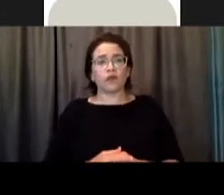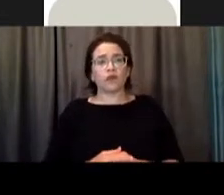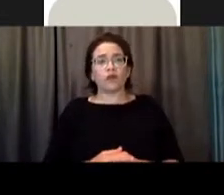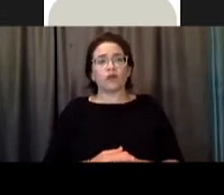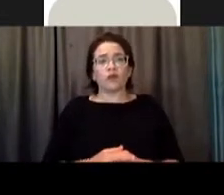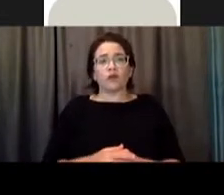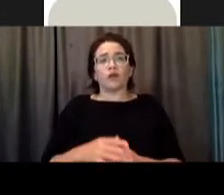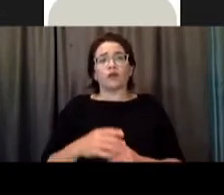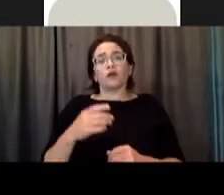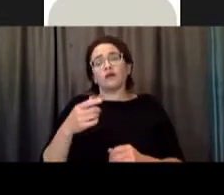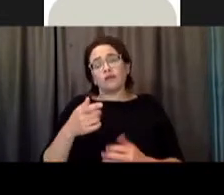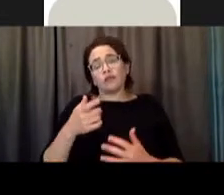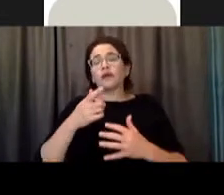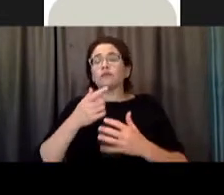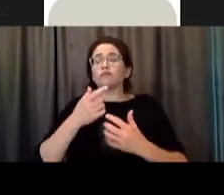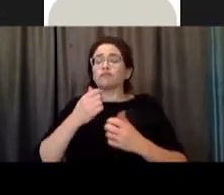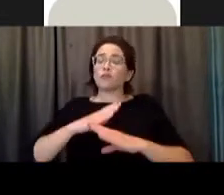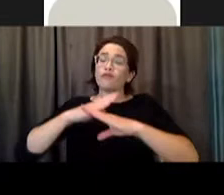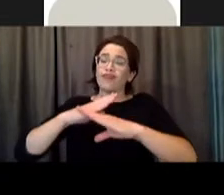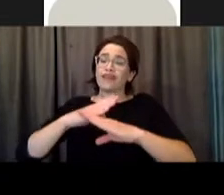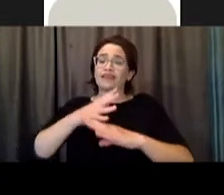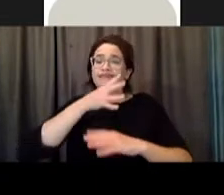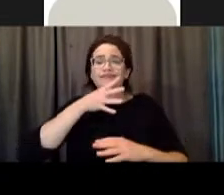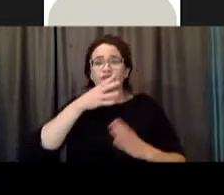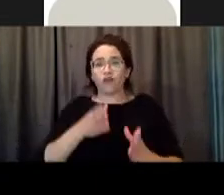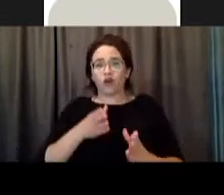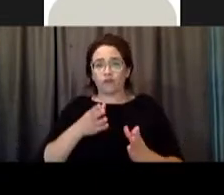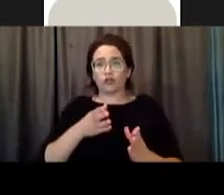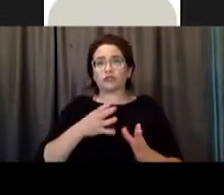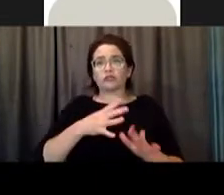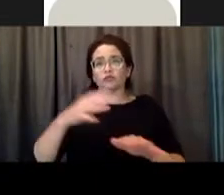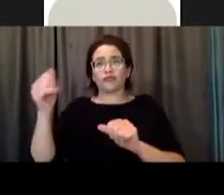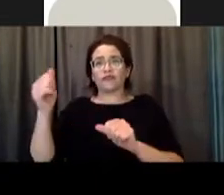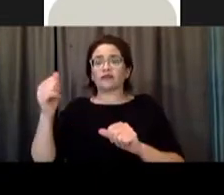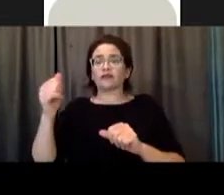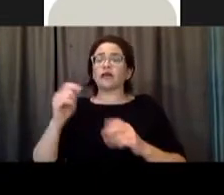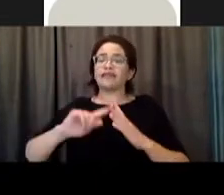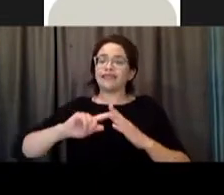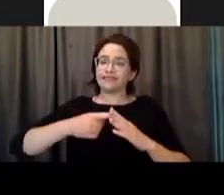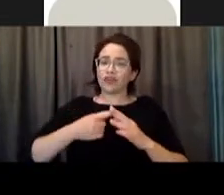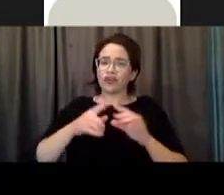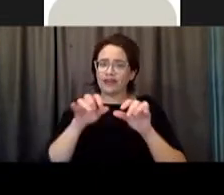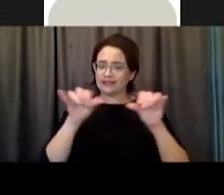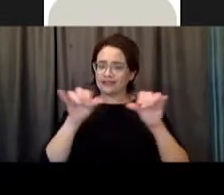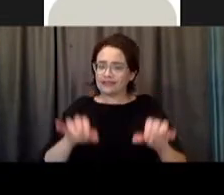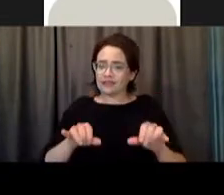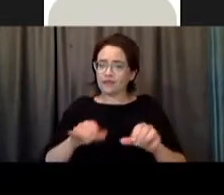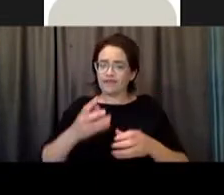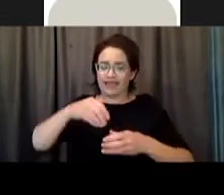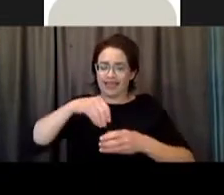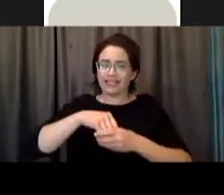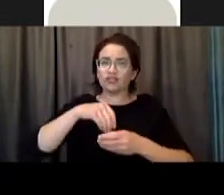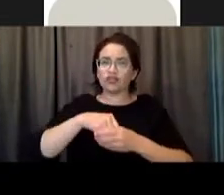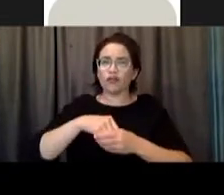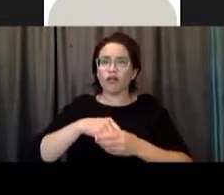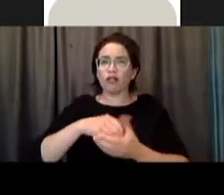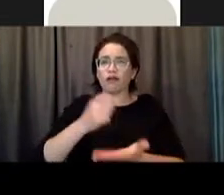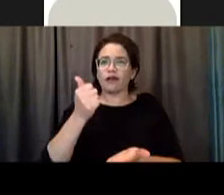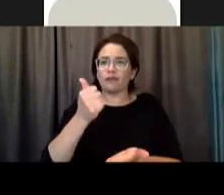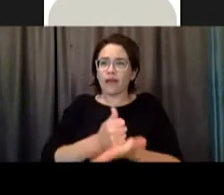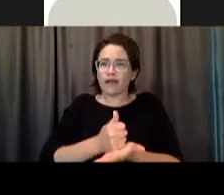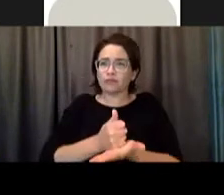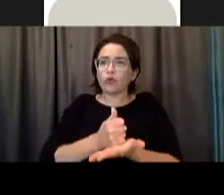leaving and started a system of internal passports which were denied to Ukrainian peasants so they could not travel without